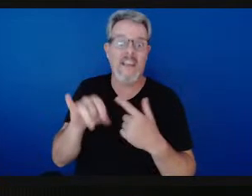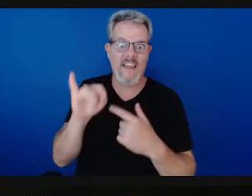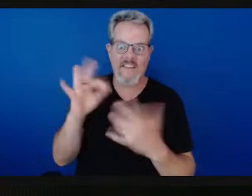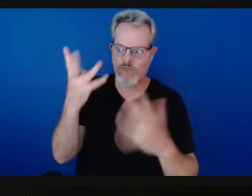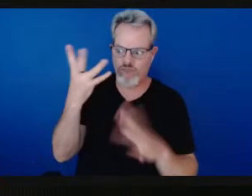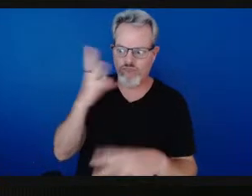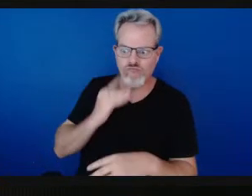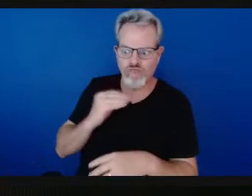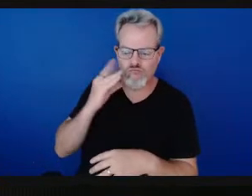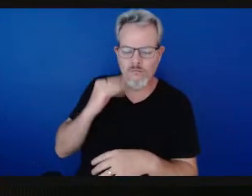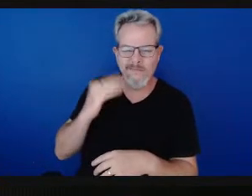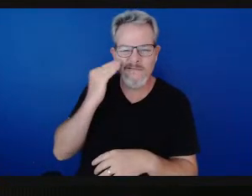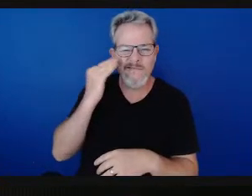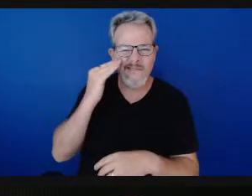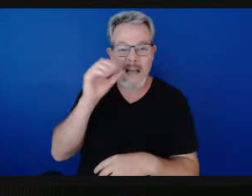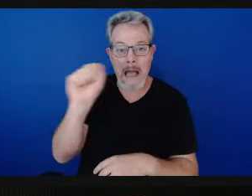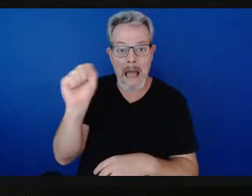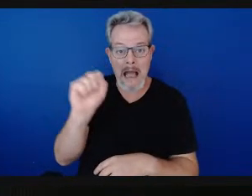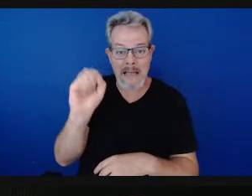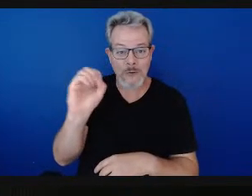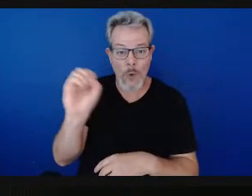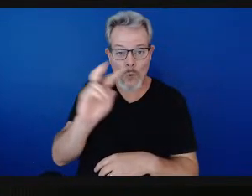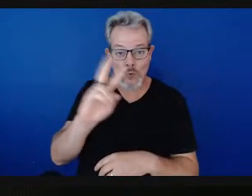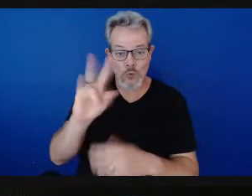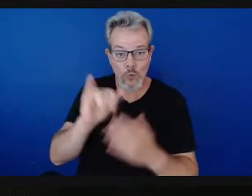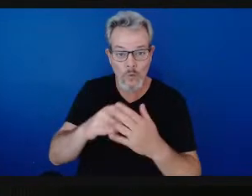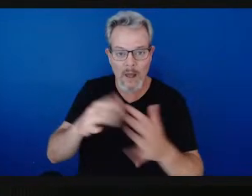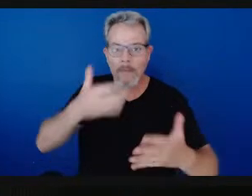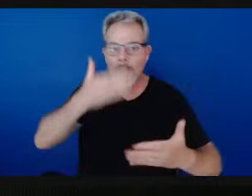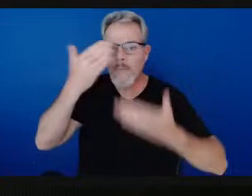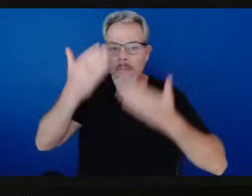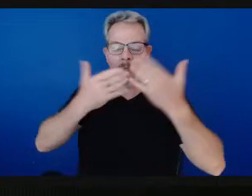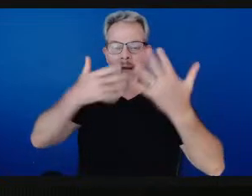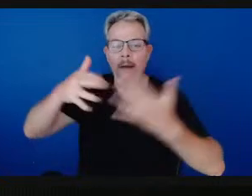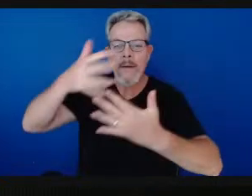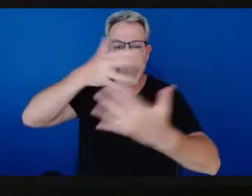like the SO2 type of thing. So we were talking about that a little bit. And